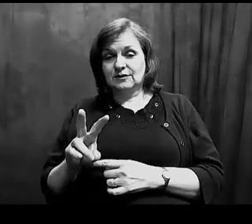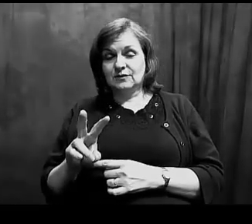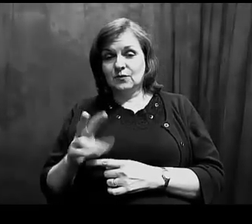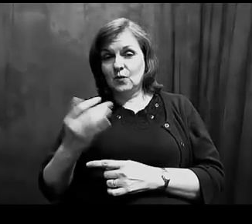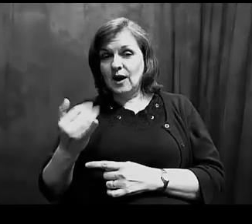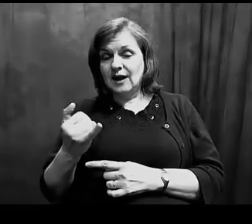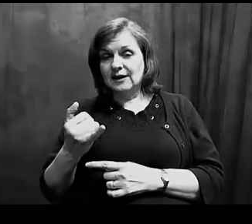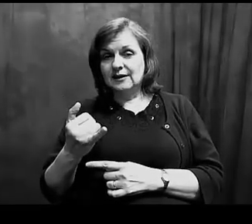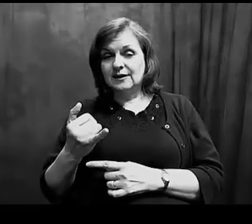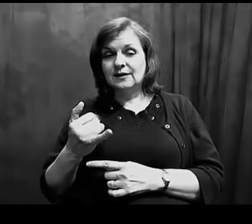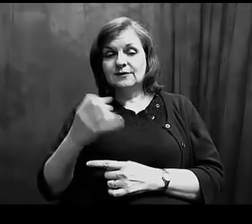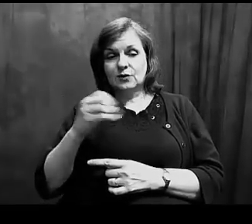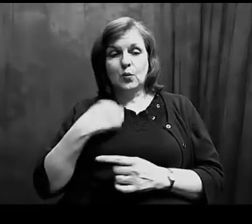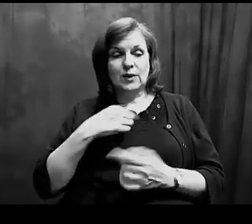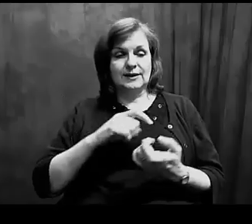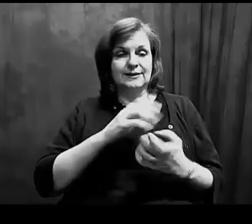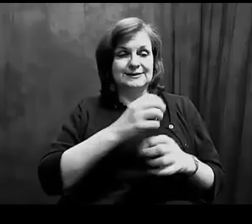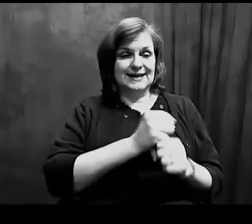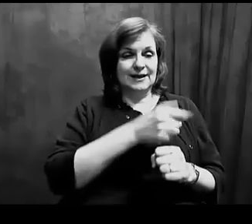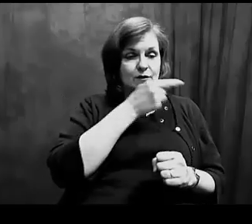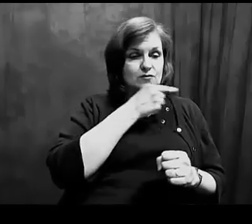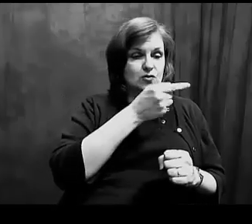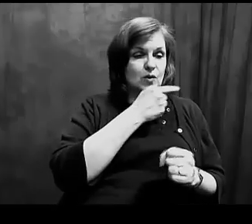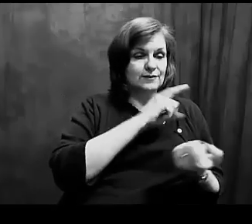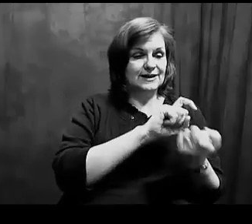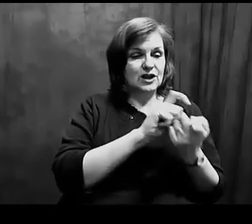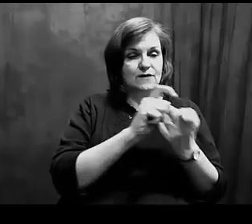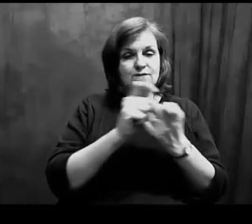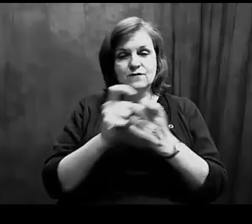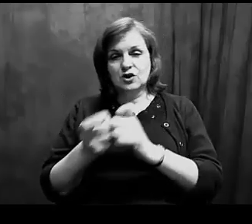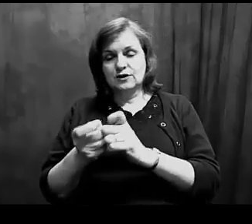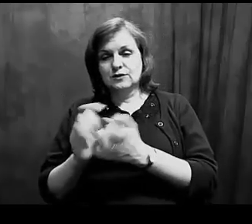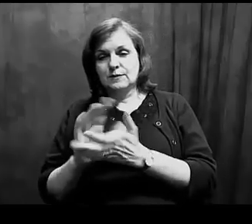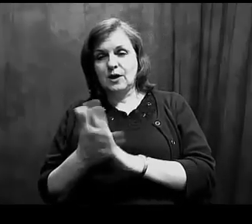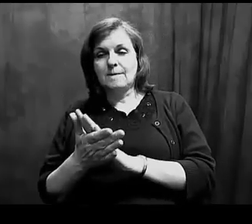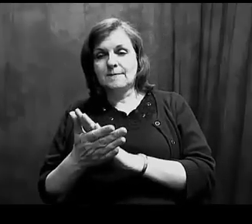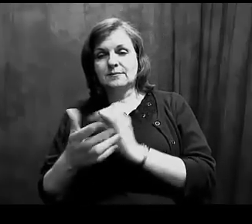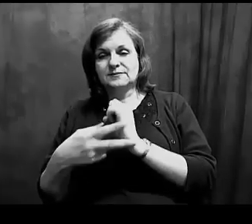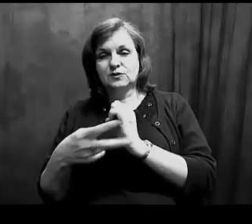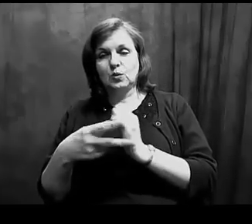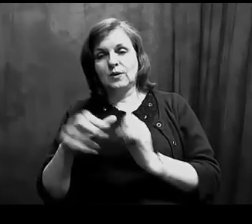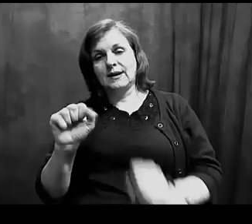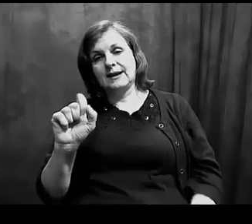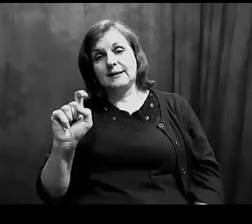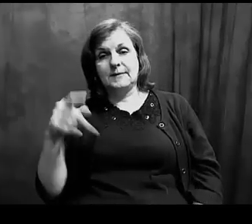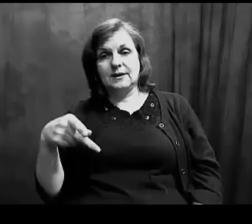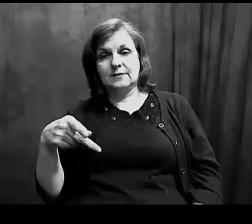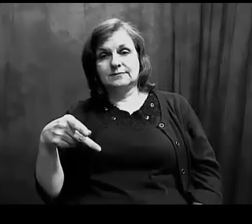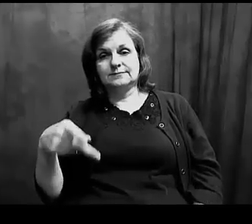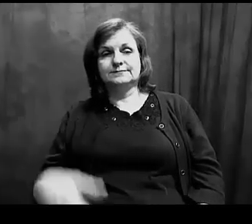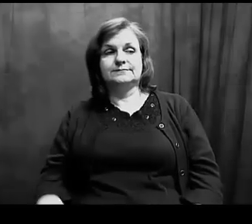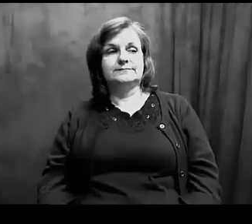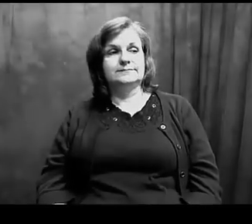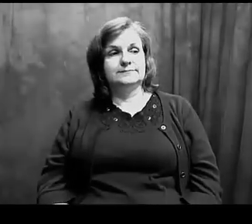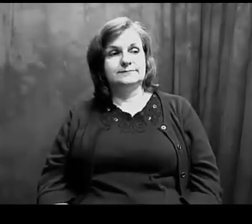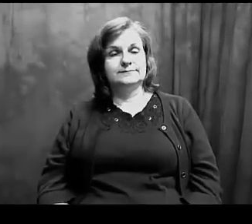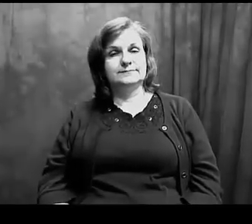is dependent on it for the efficient conversion of glucose into stored